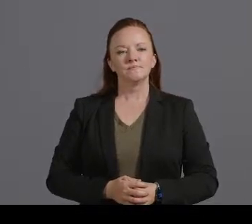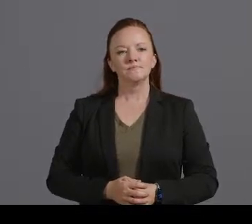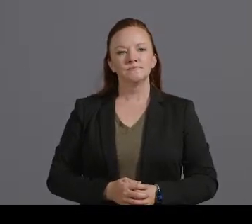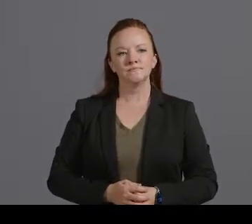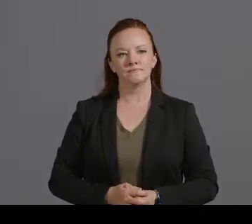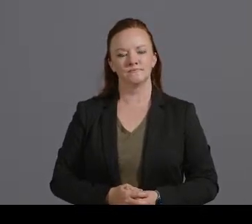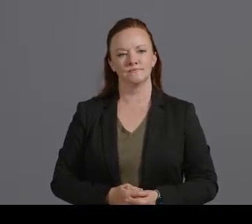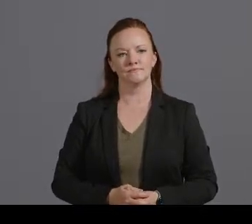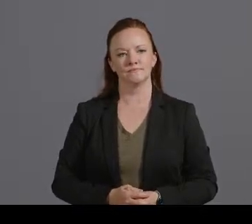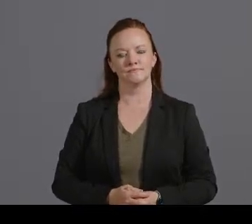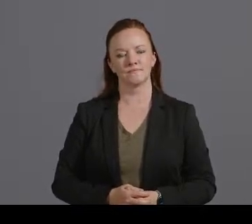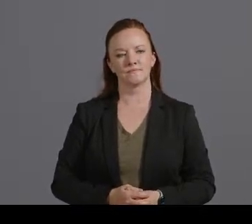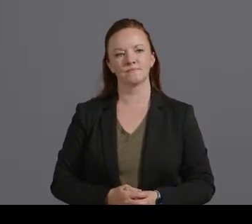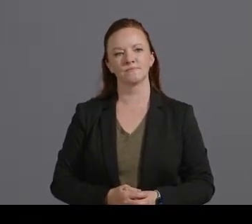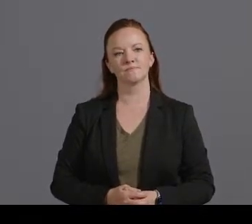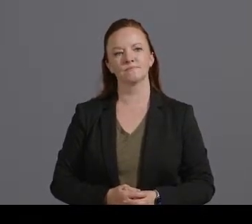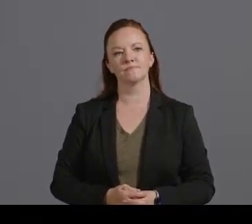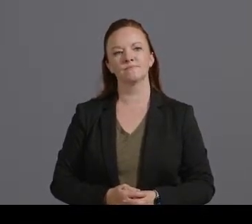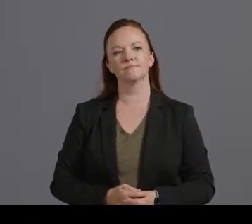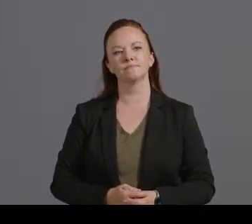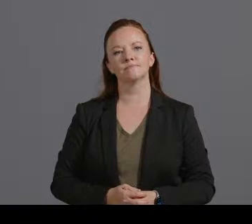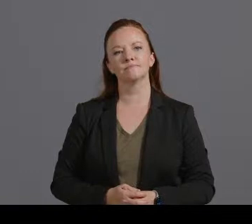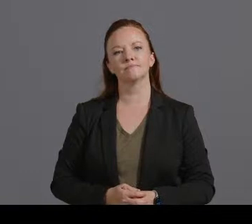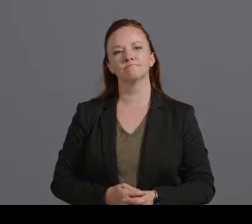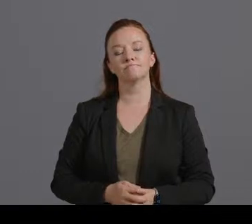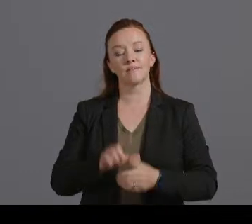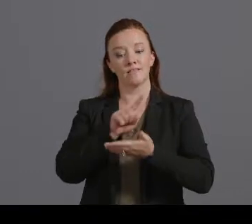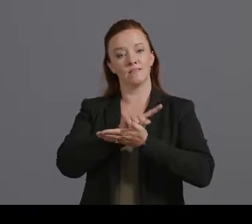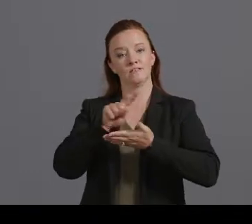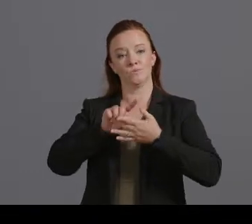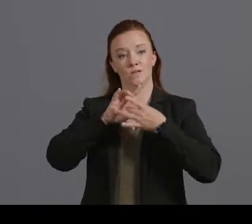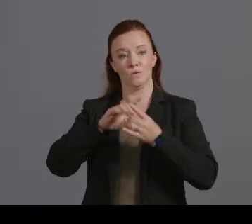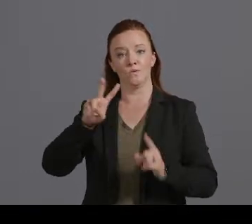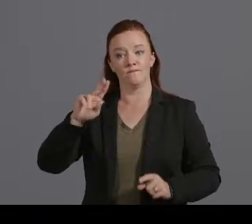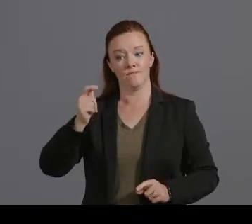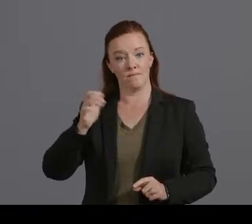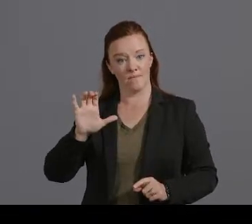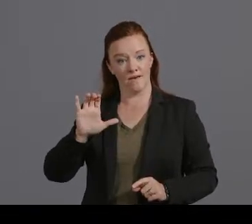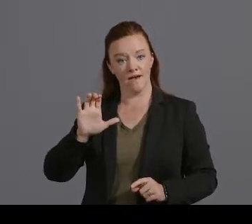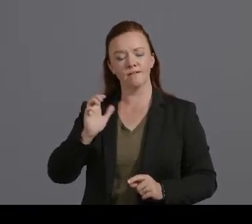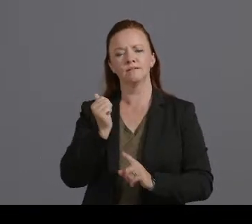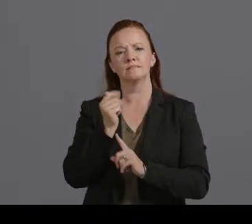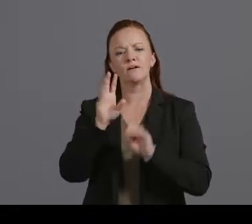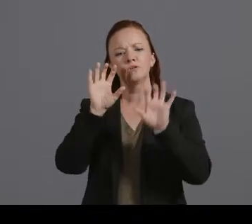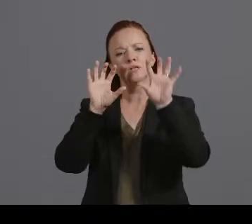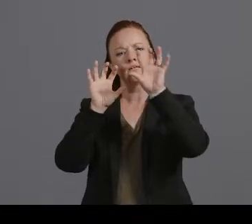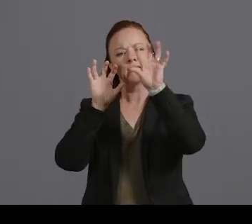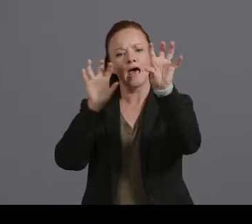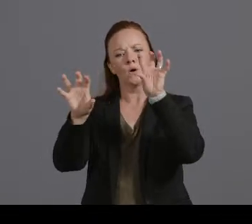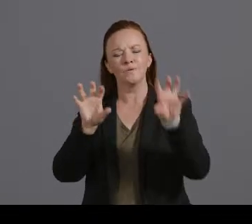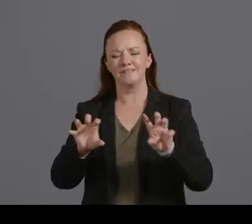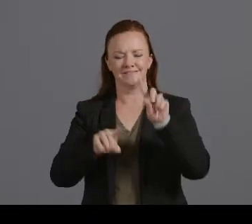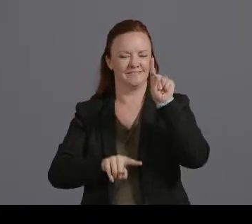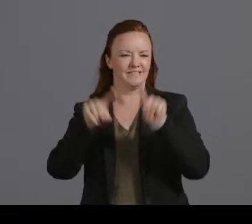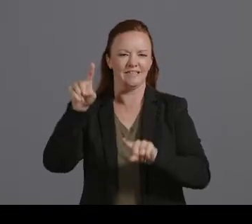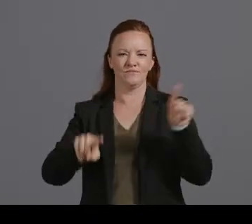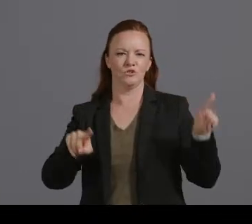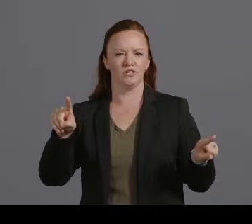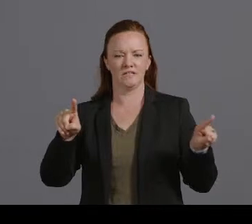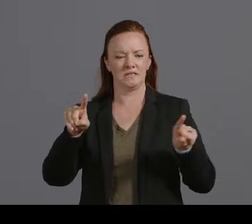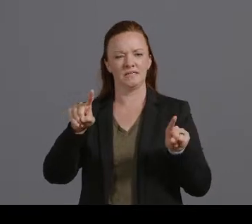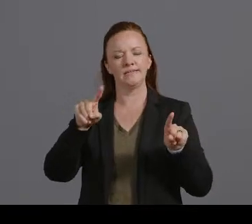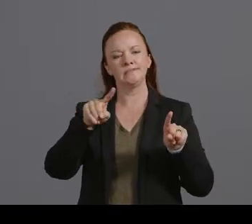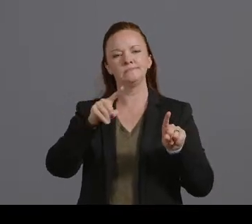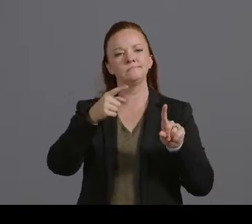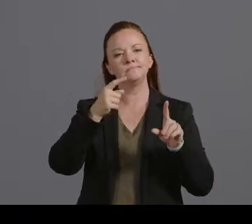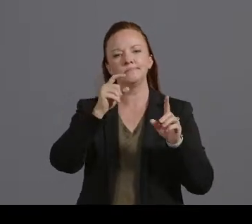As we entered into VAPAC this week, we had counties that were in various phases throughout Arizona. We had